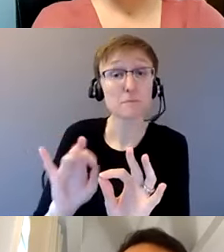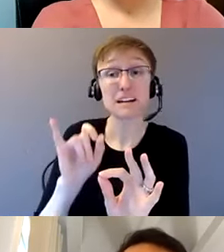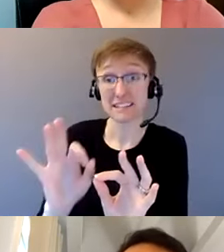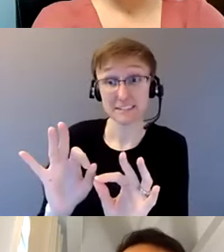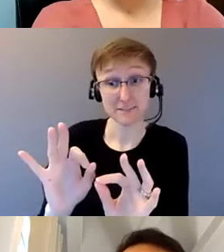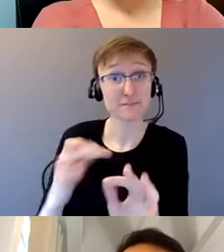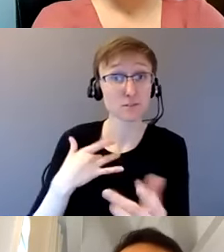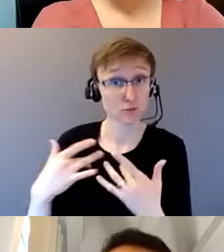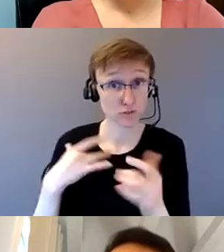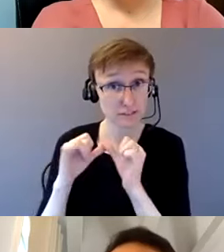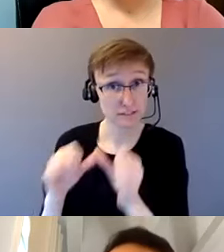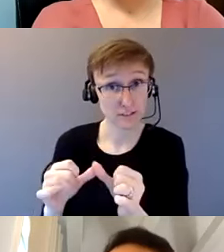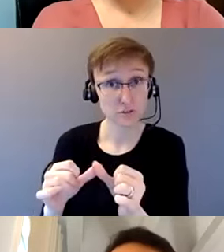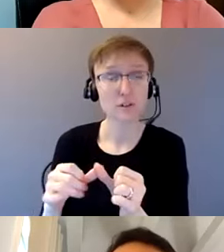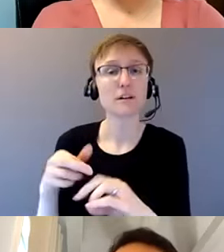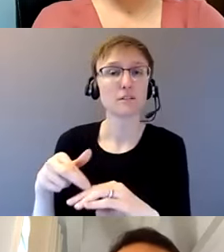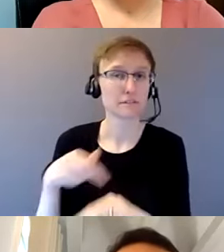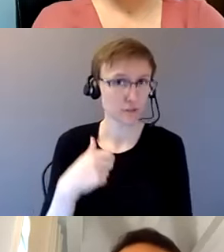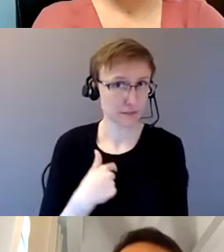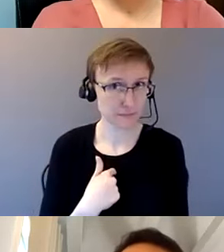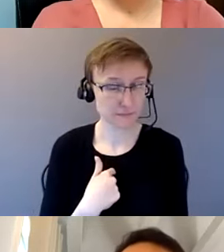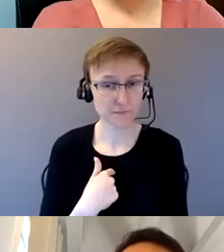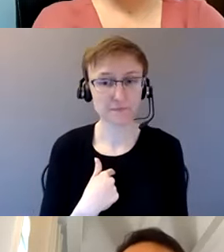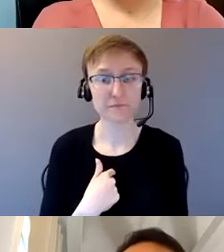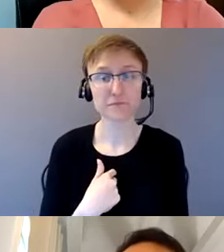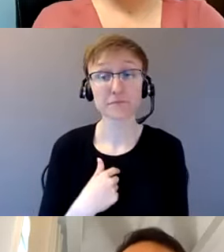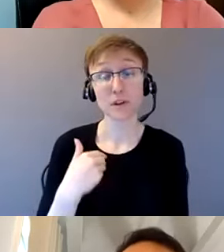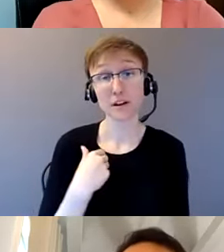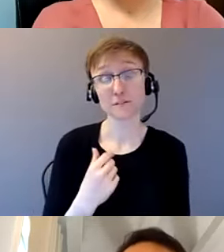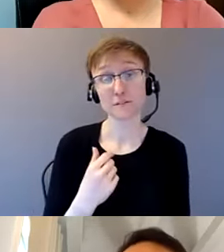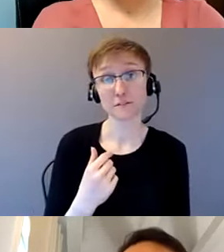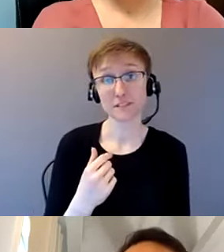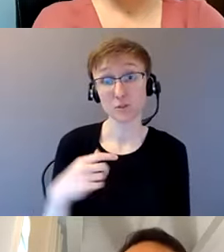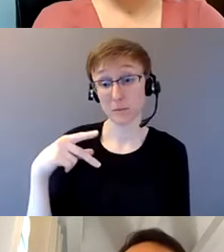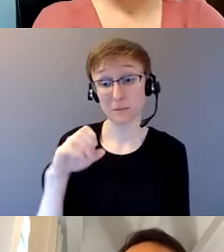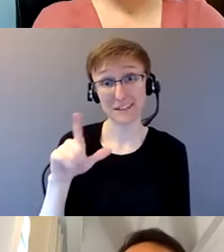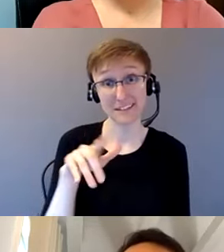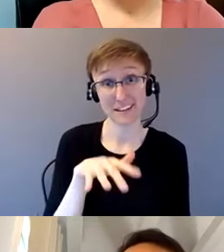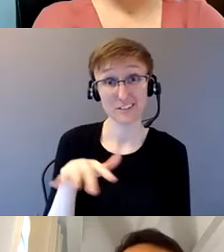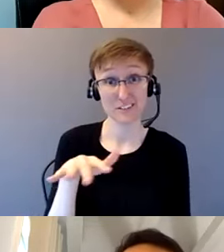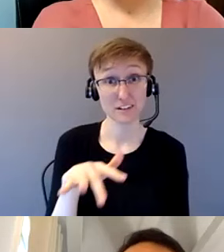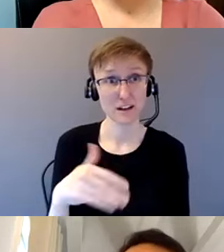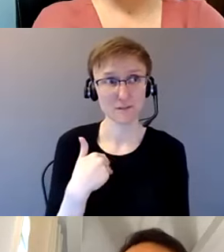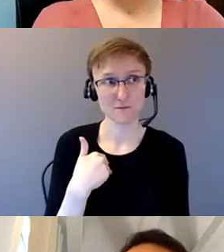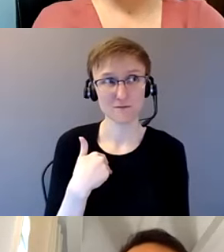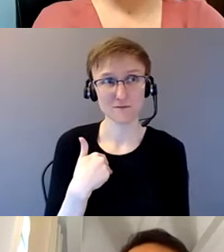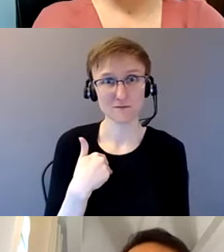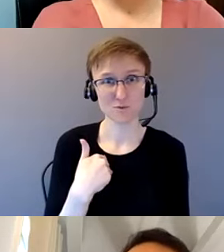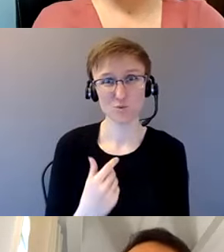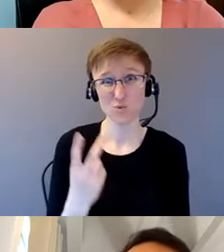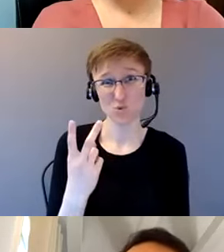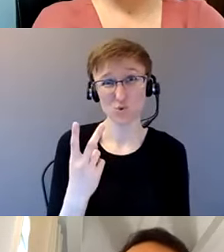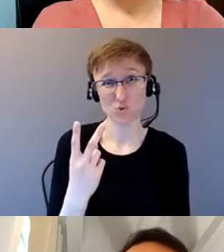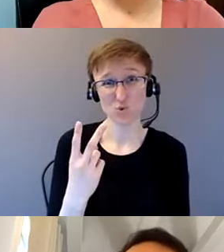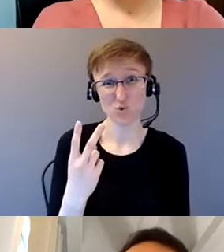otherwise, I think there's at least maybe one other geriatric psychiatrist, for example, in the whole Peel area or the Dufferin area. Anyhow,